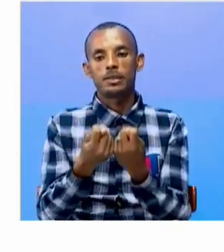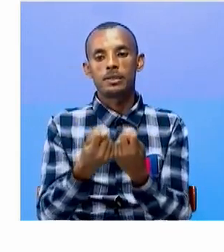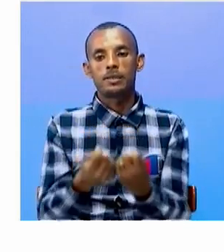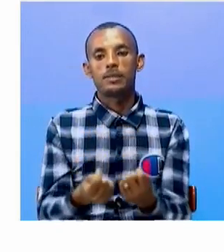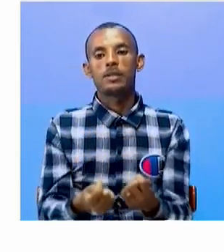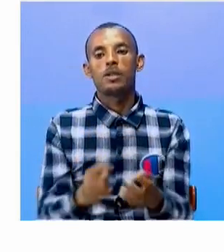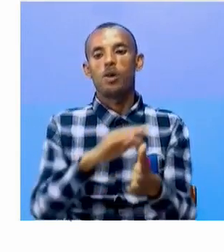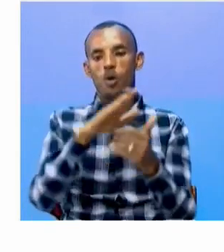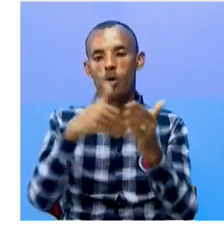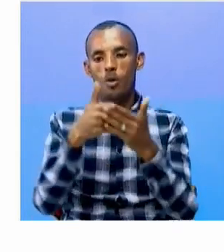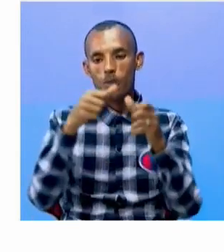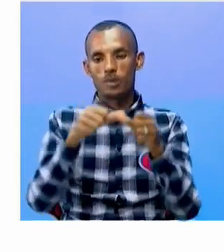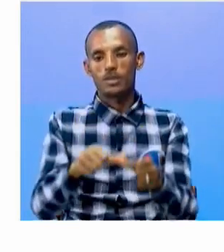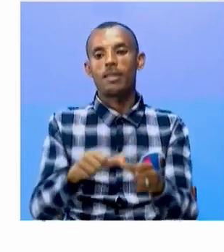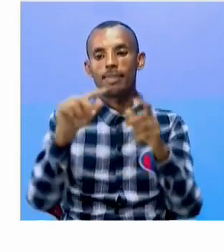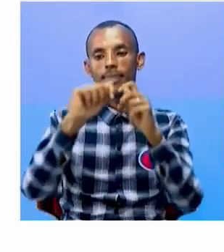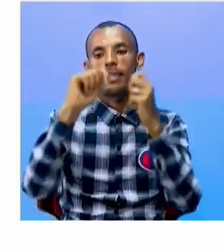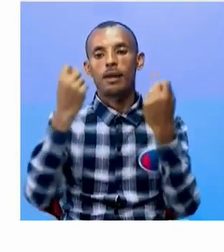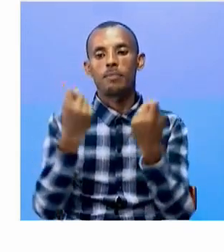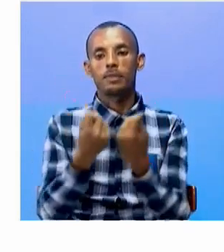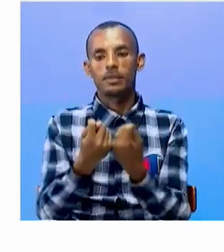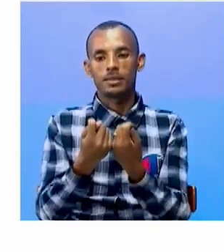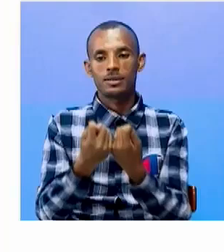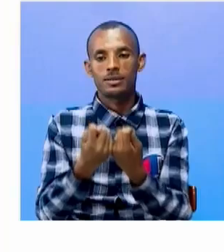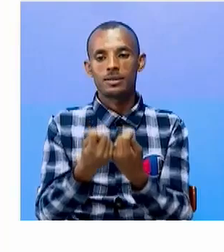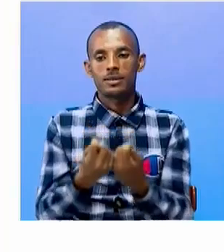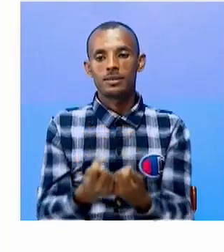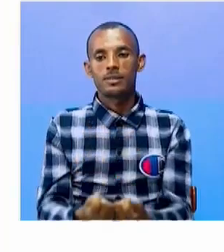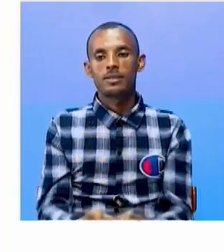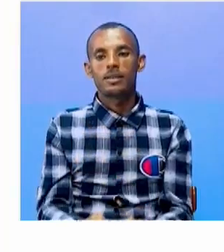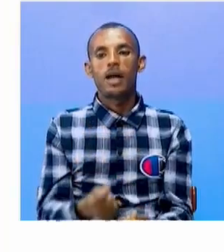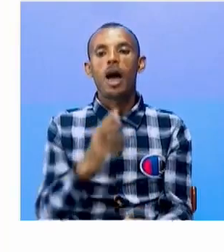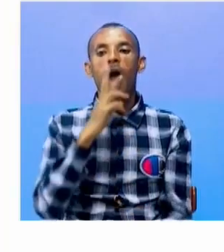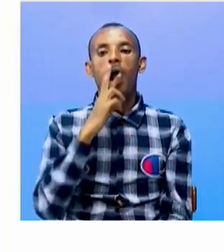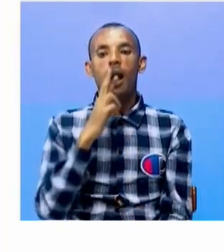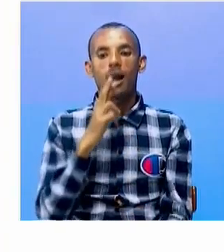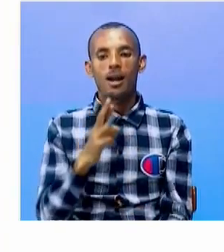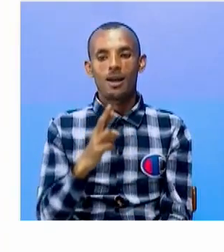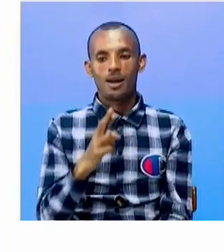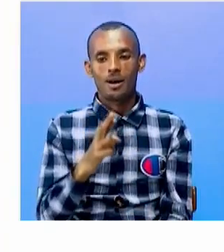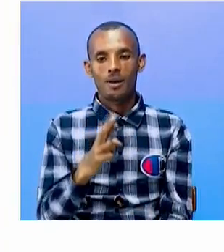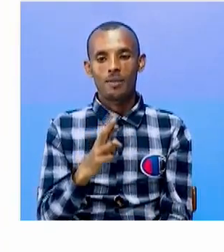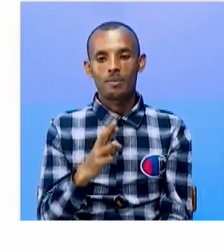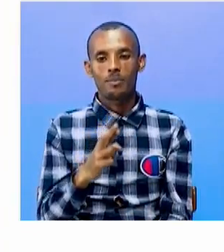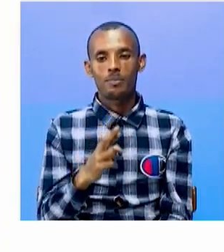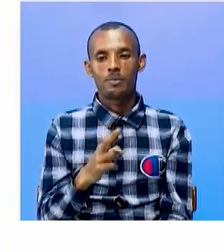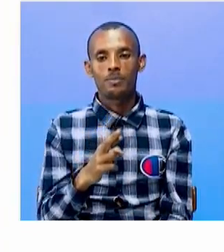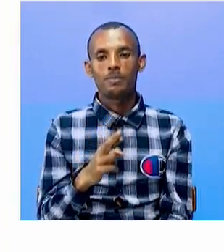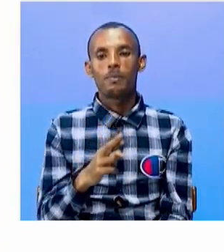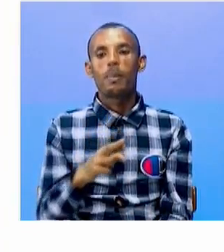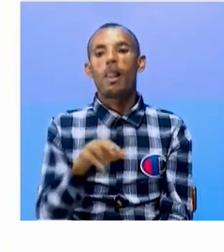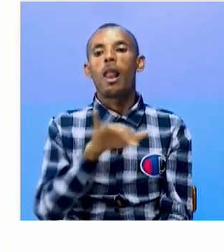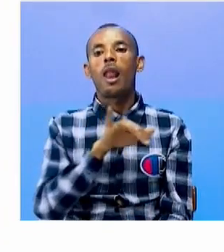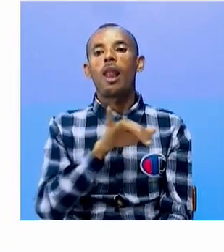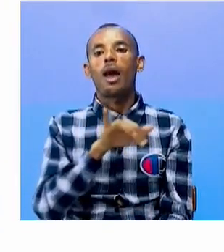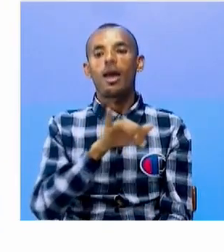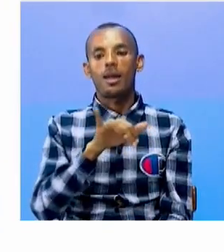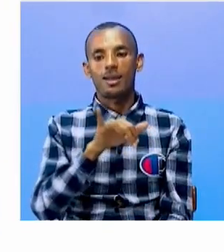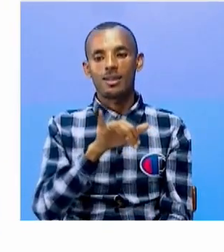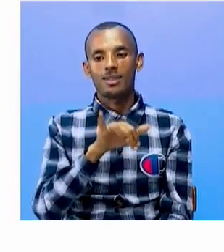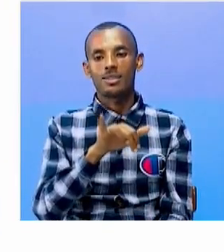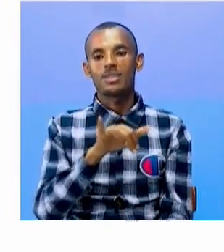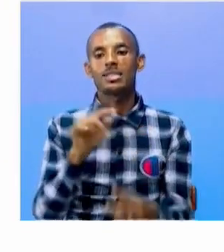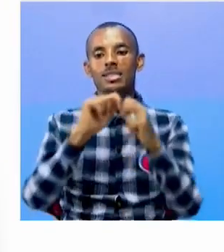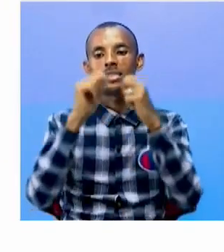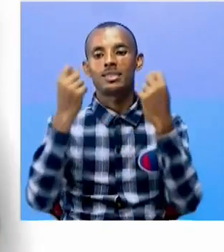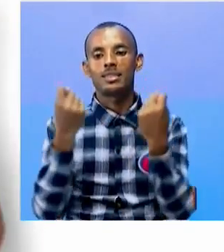or constant terms are are like terms.